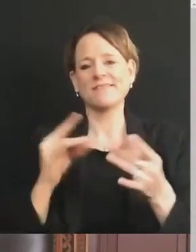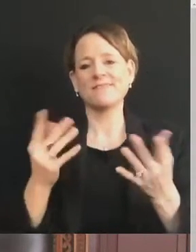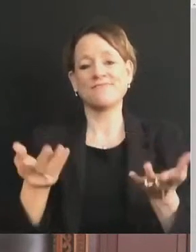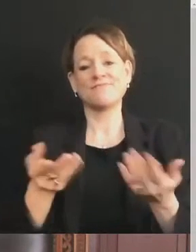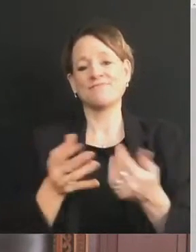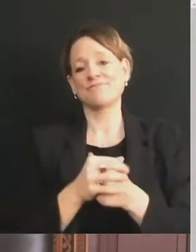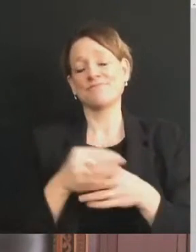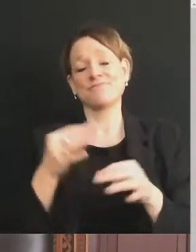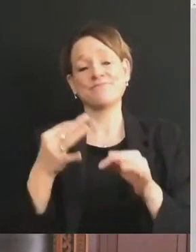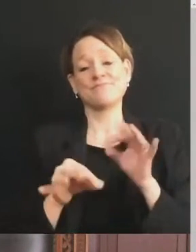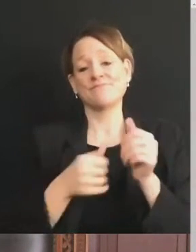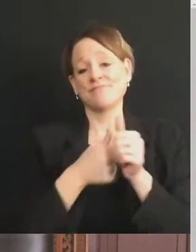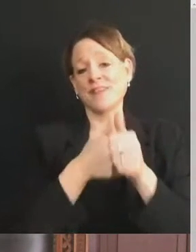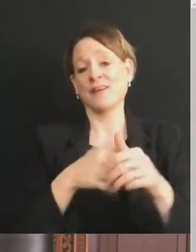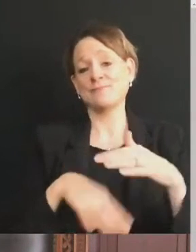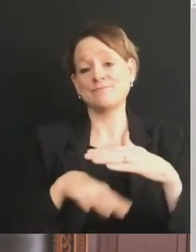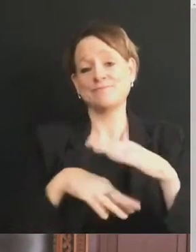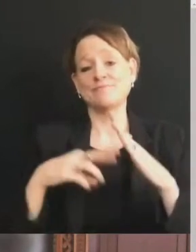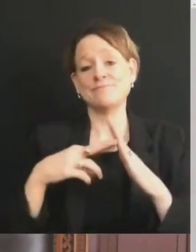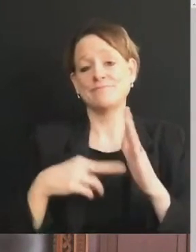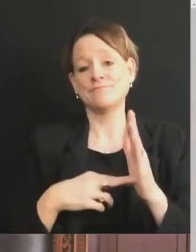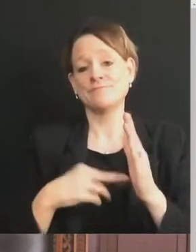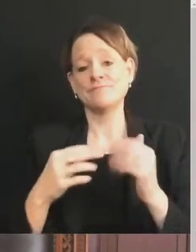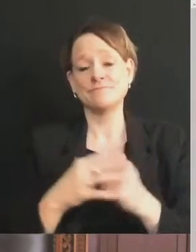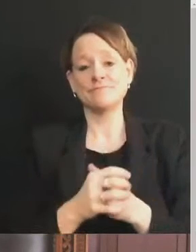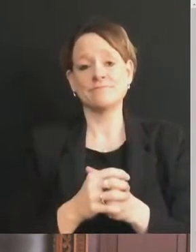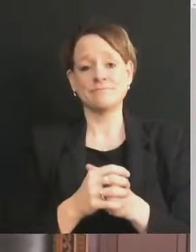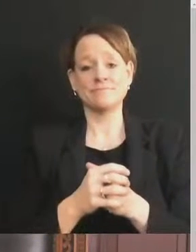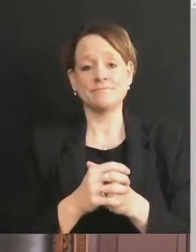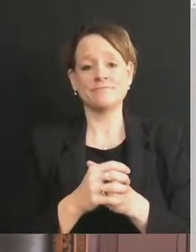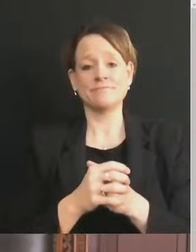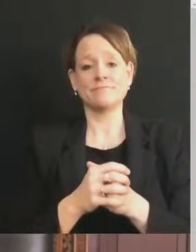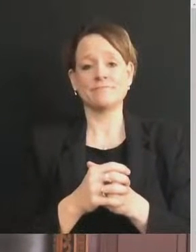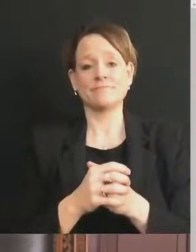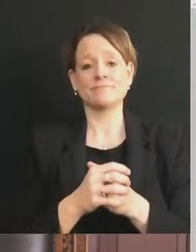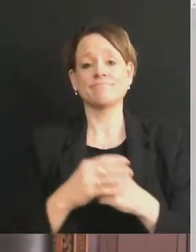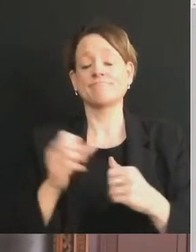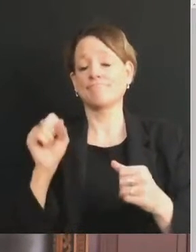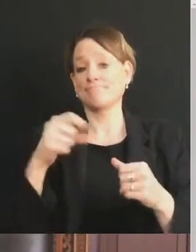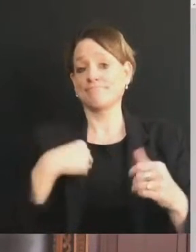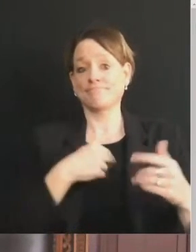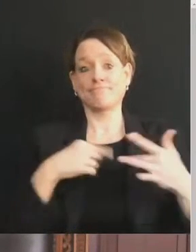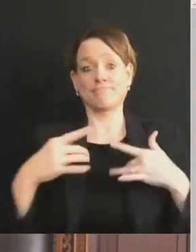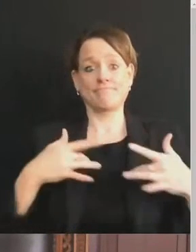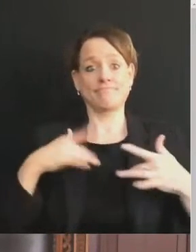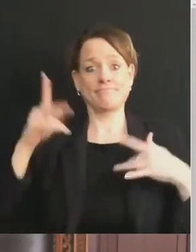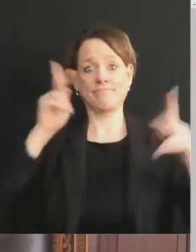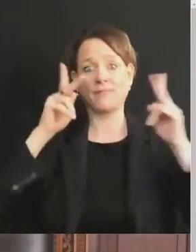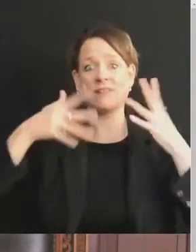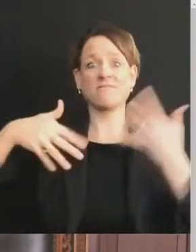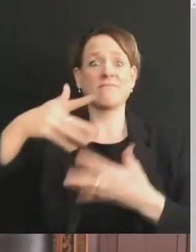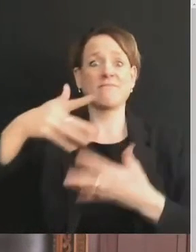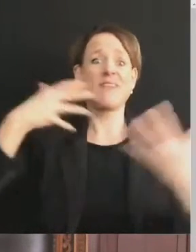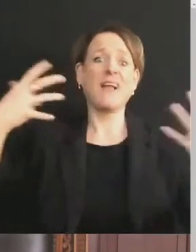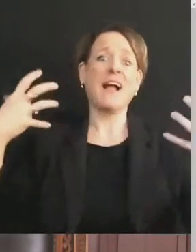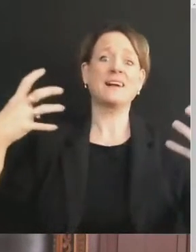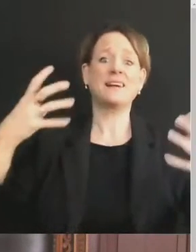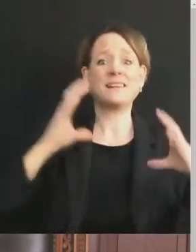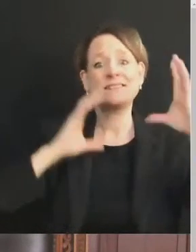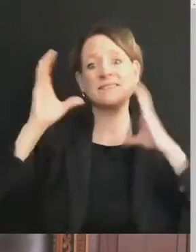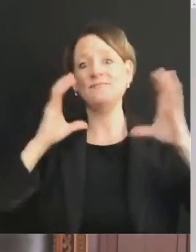about the interactions that happen, whether it's Halloween or any other time of the year, and so